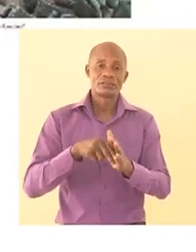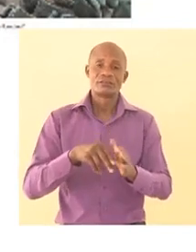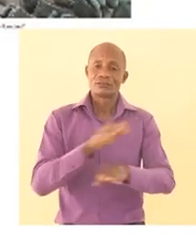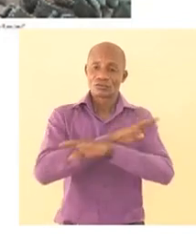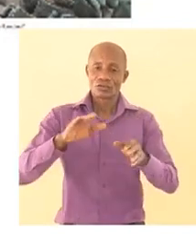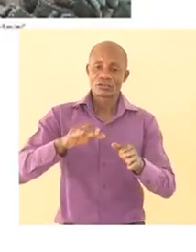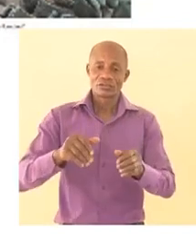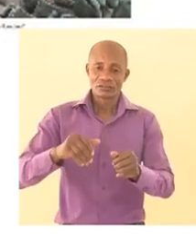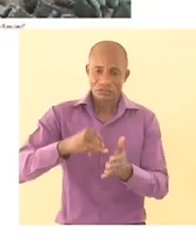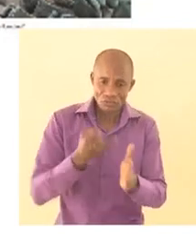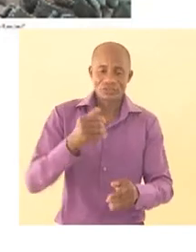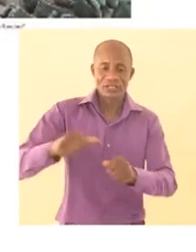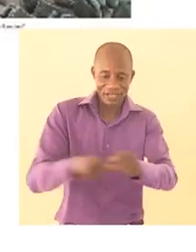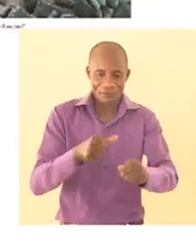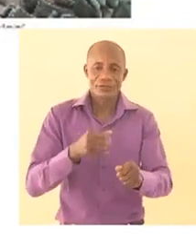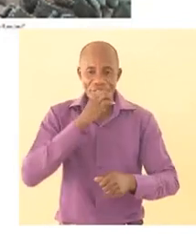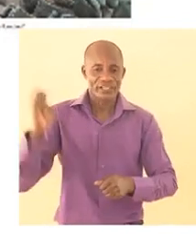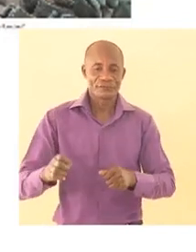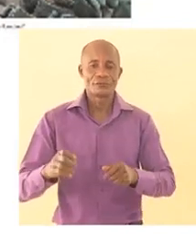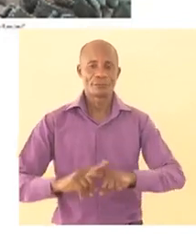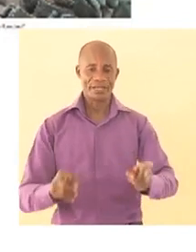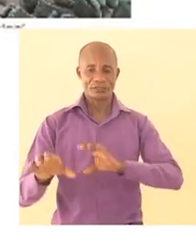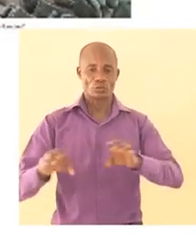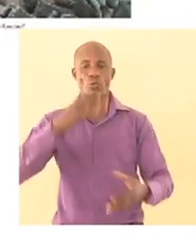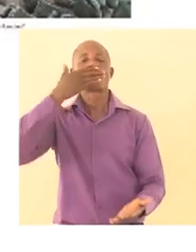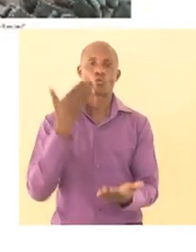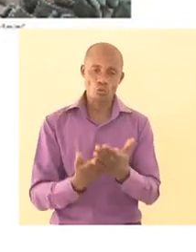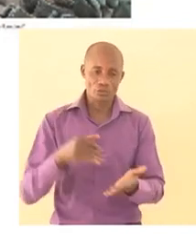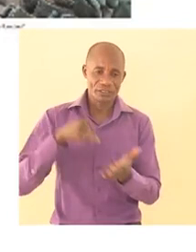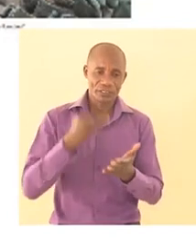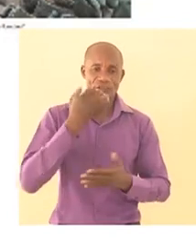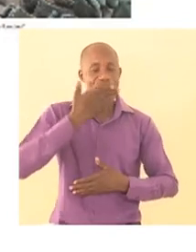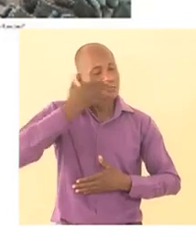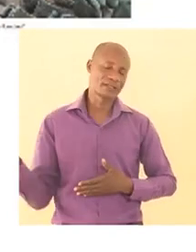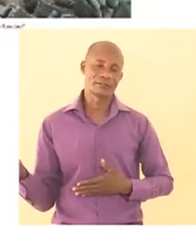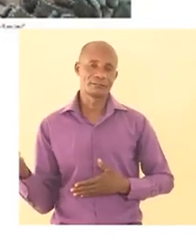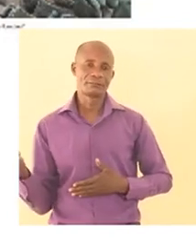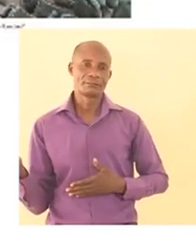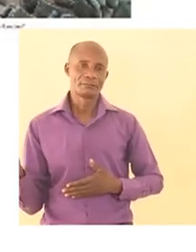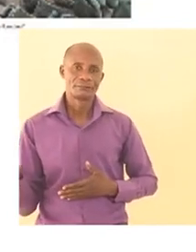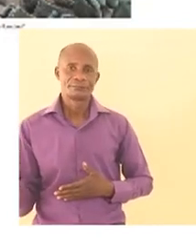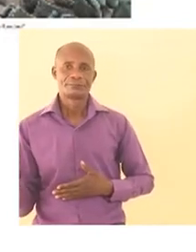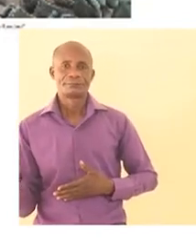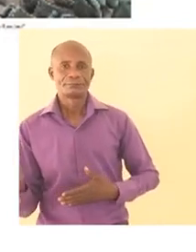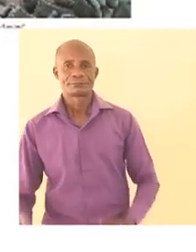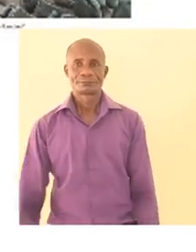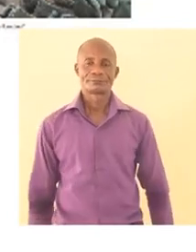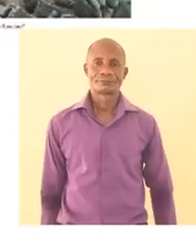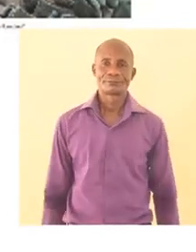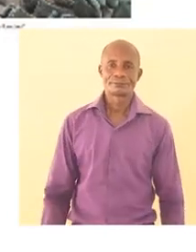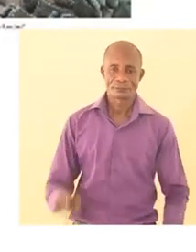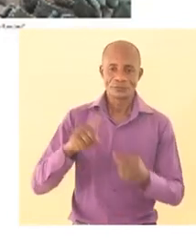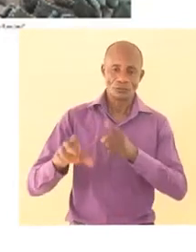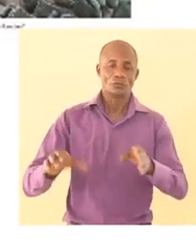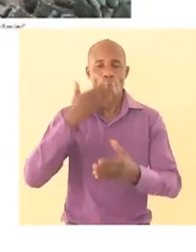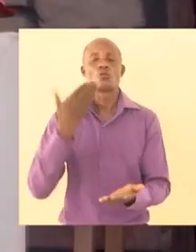avoid evil, do good. It is a better and more challenging compass to guide human action, to